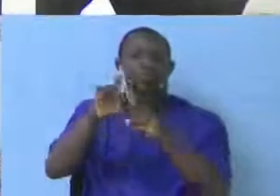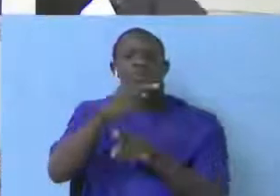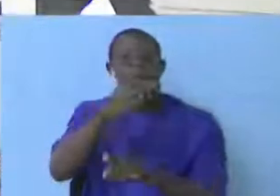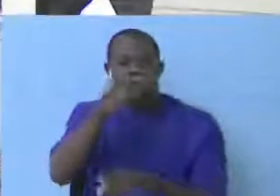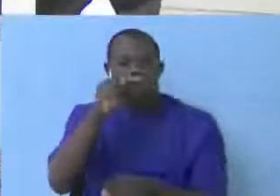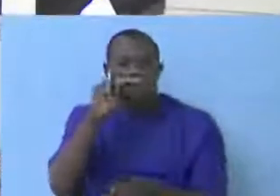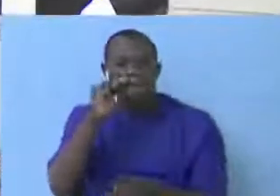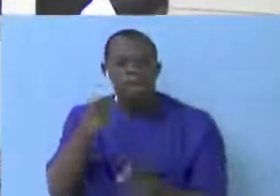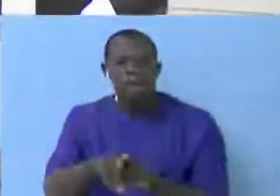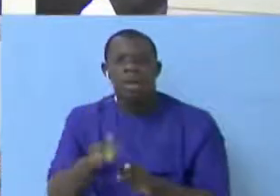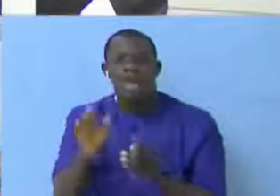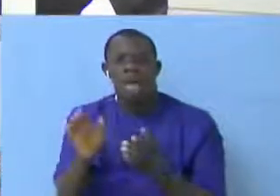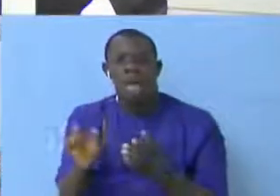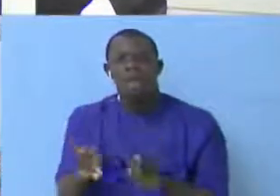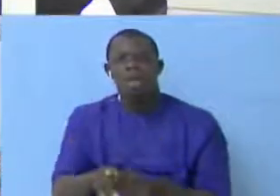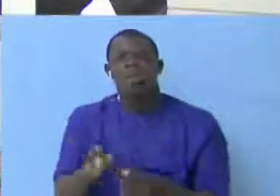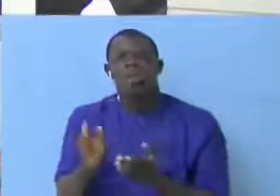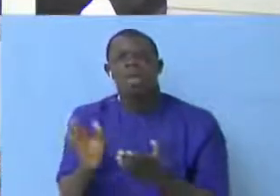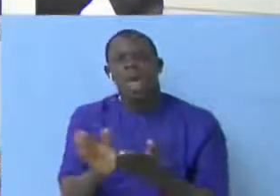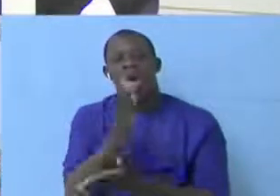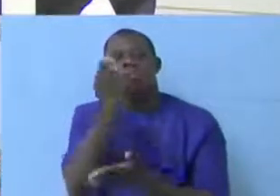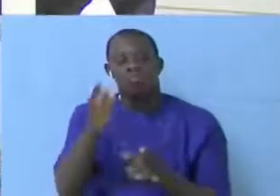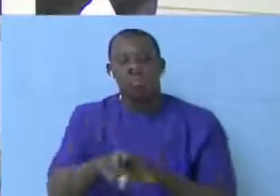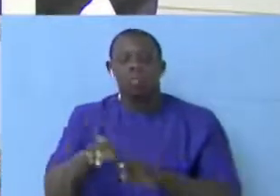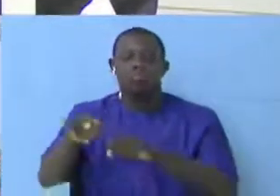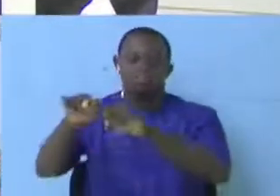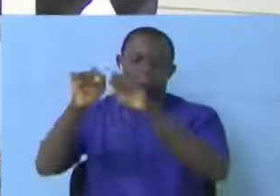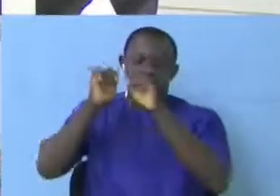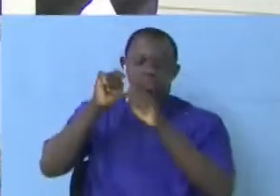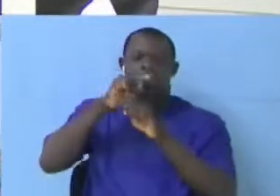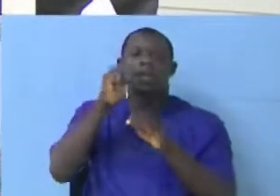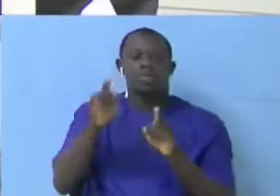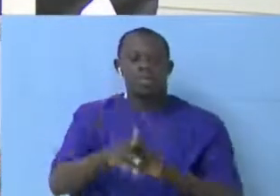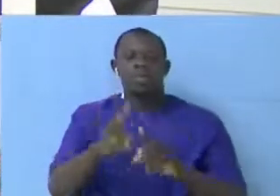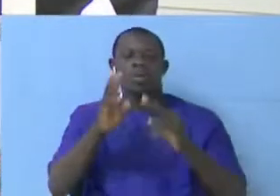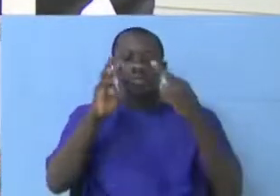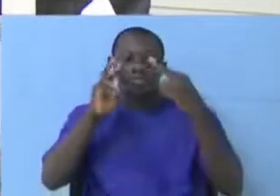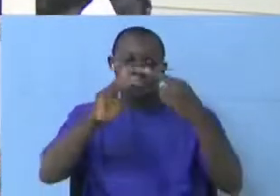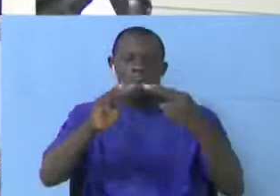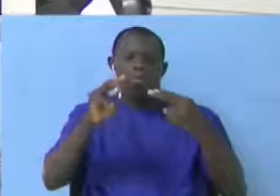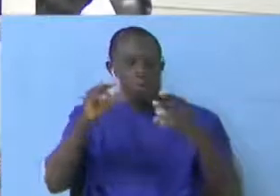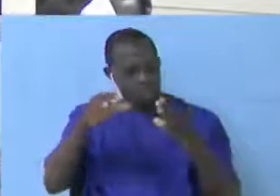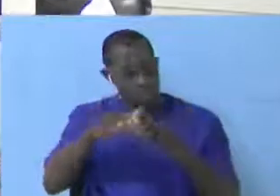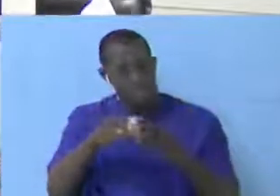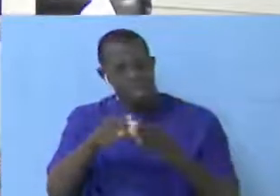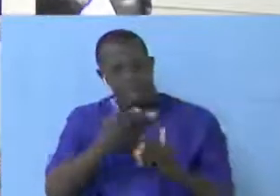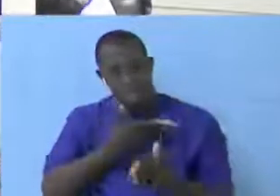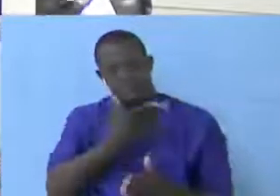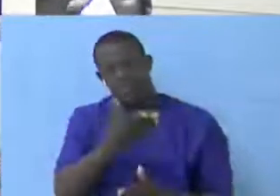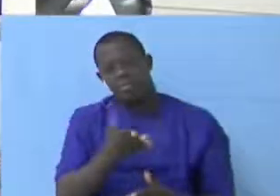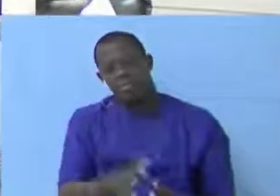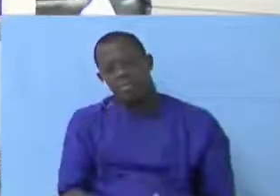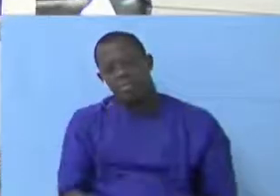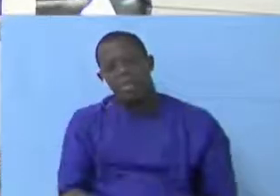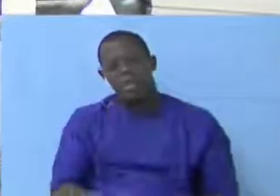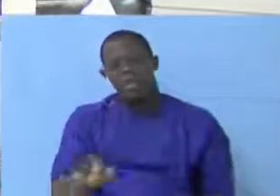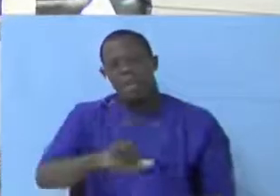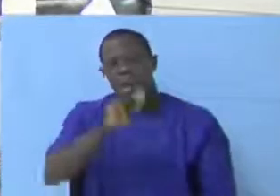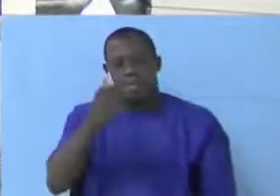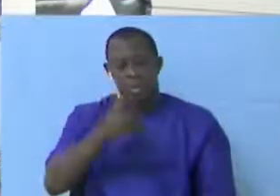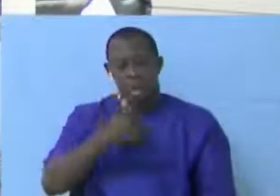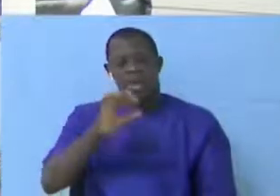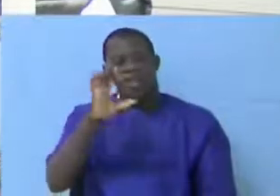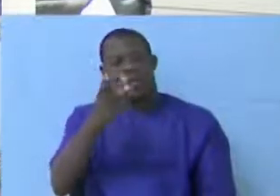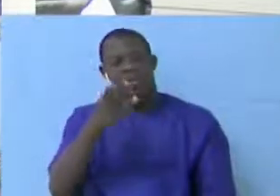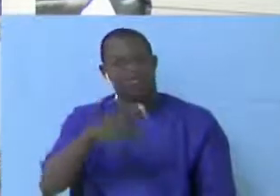removed the cloth and we saw eye to eye. And I can feel